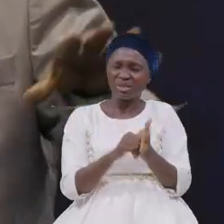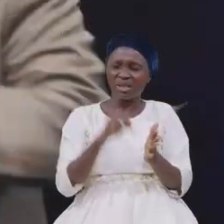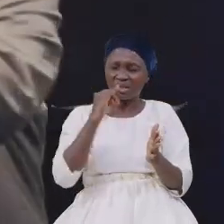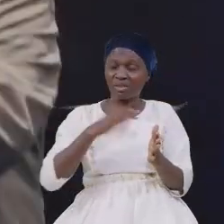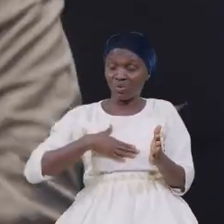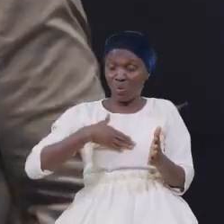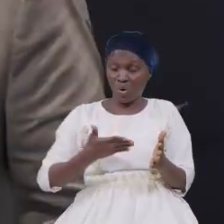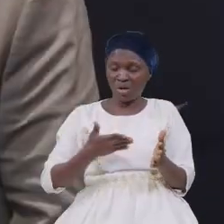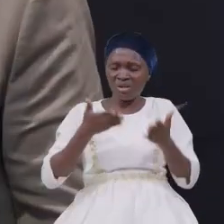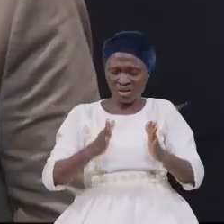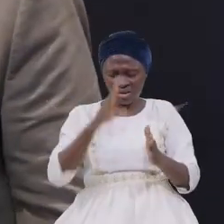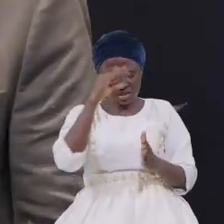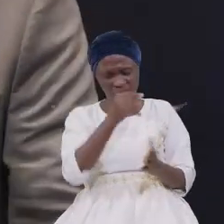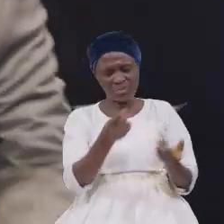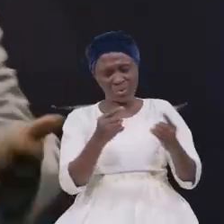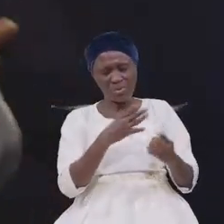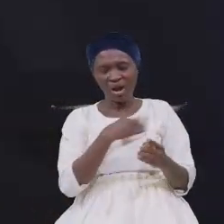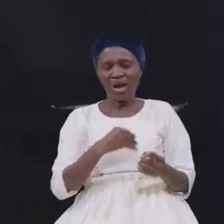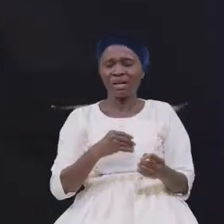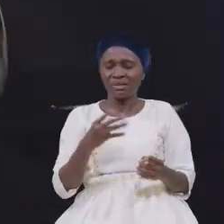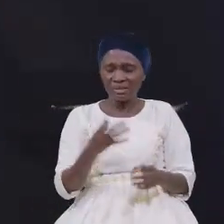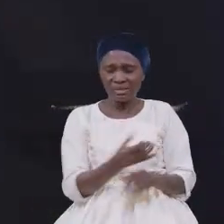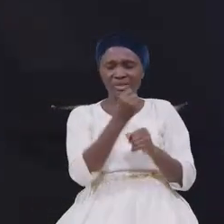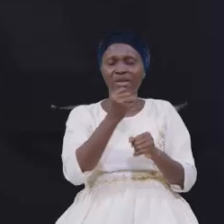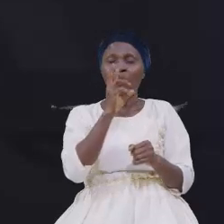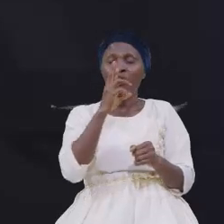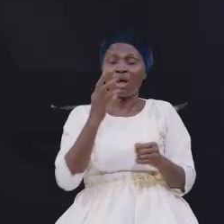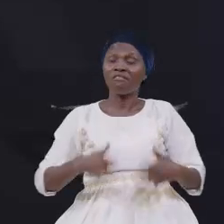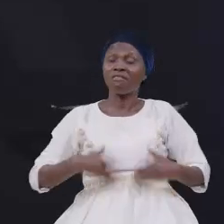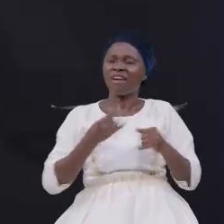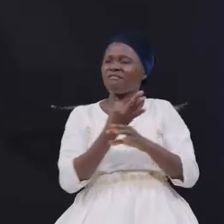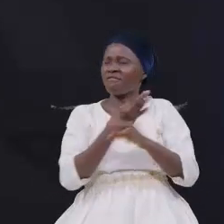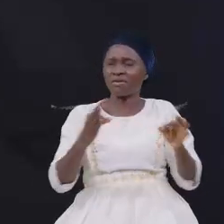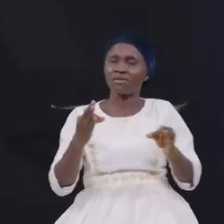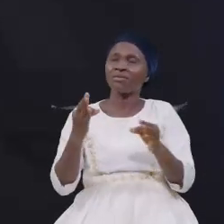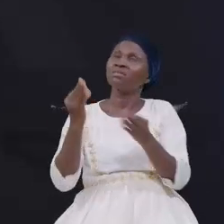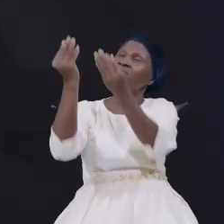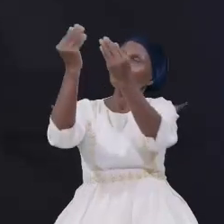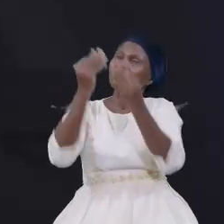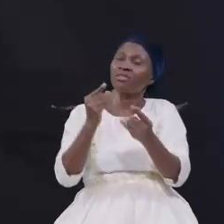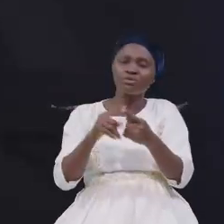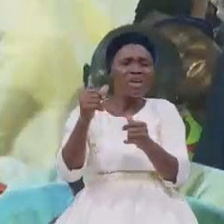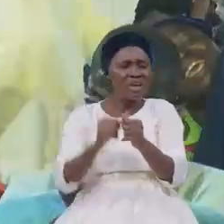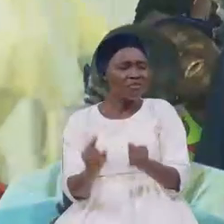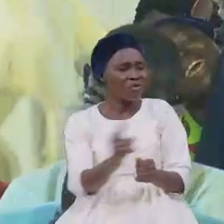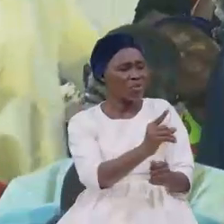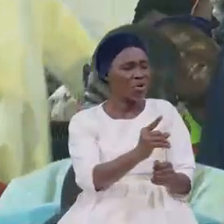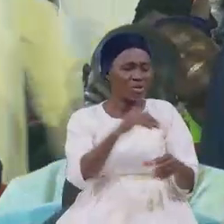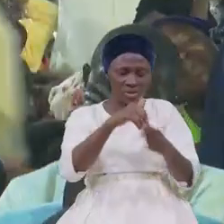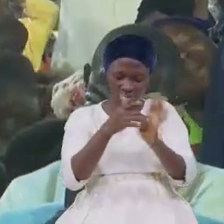the water of life freely. Give unto everyone in Jesus'